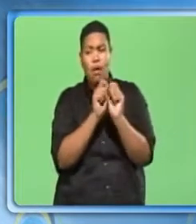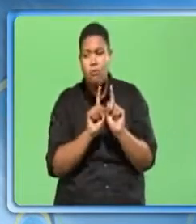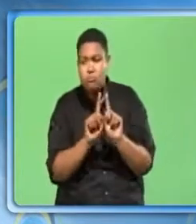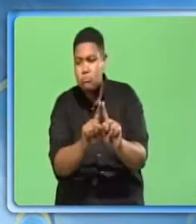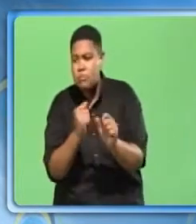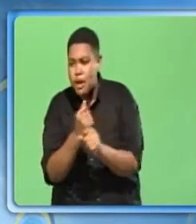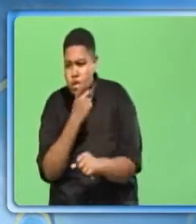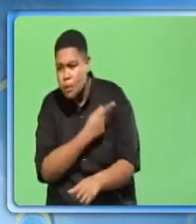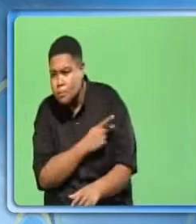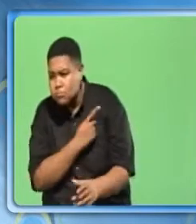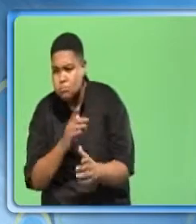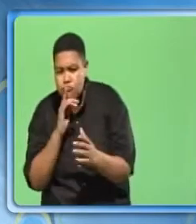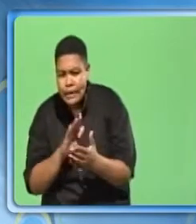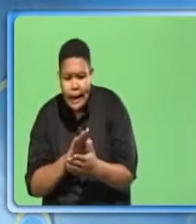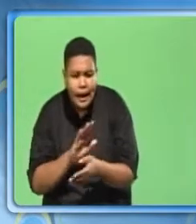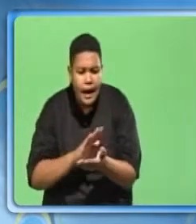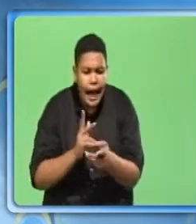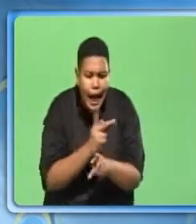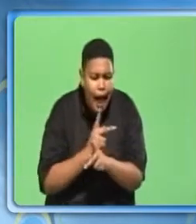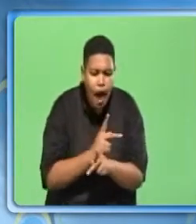care and recovery.